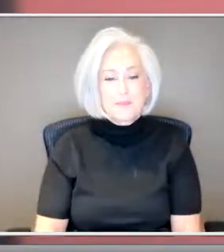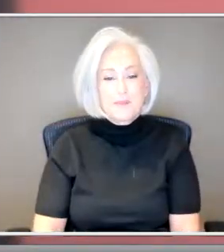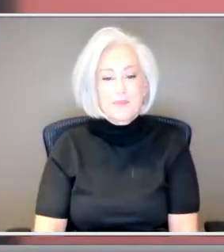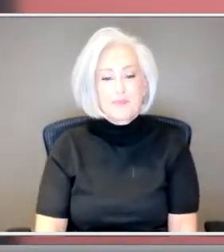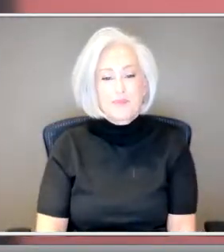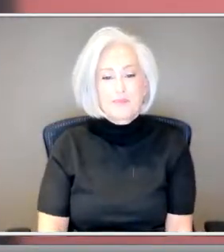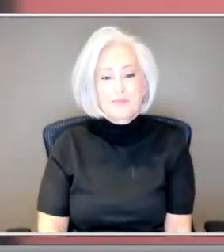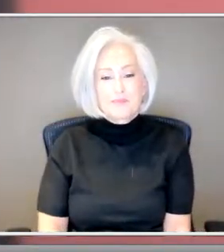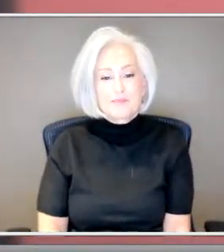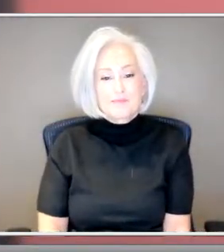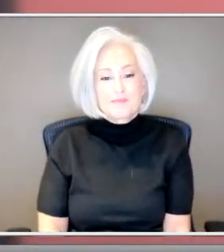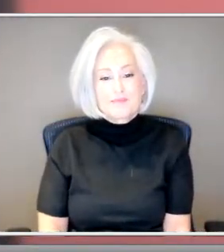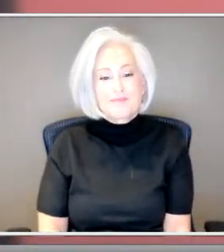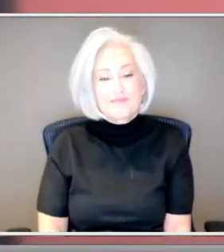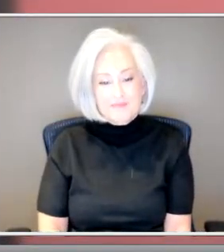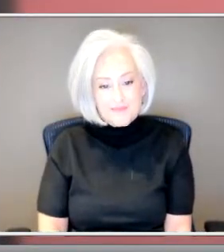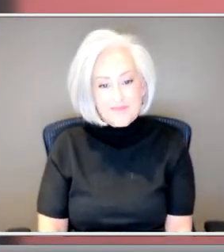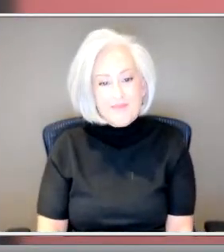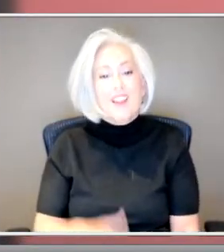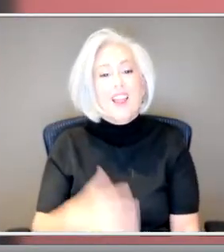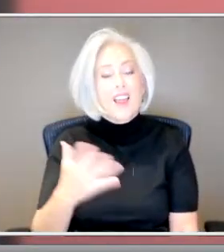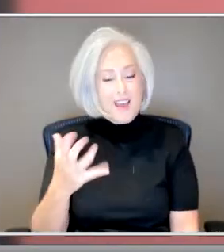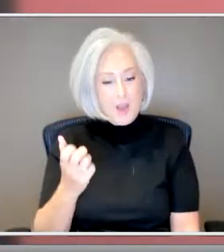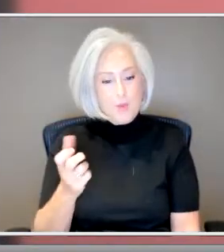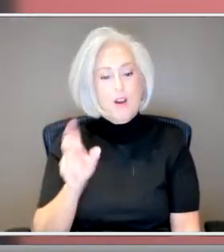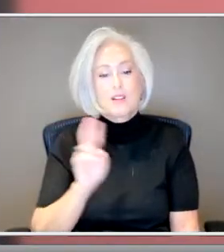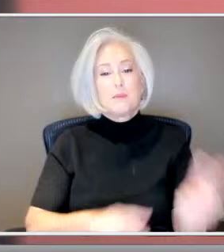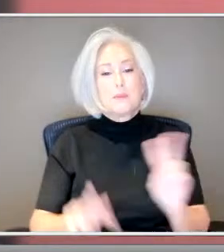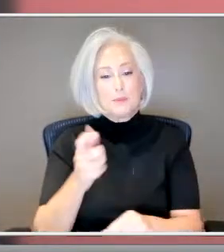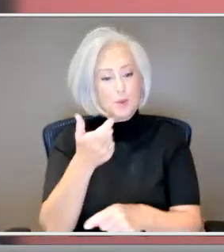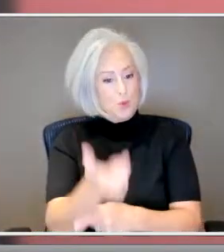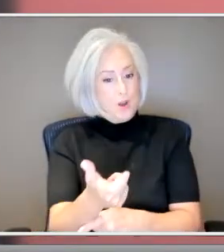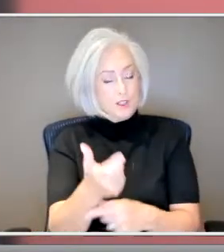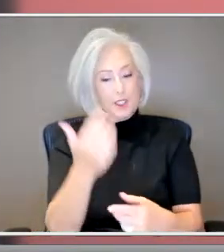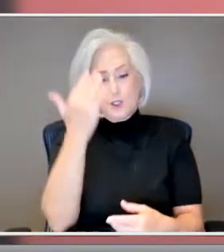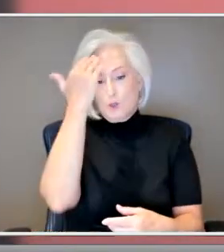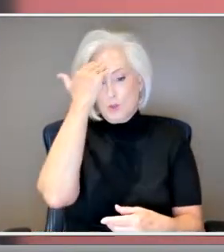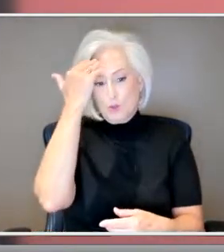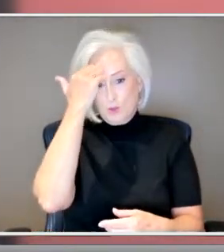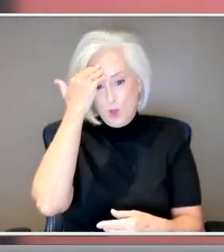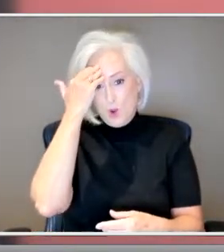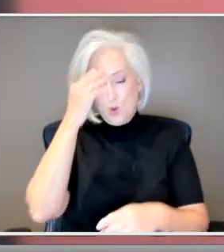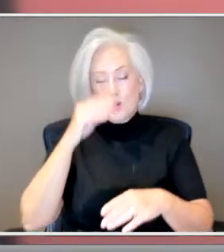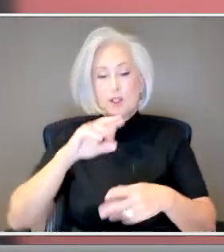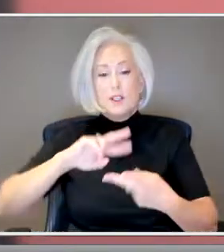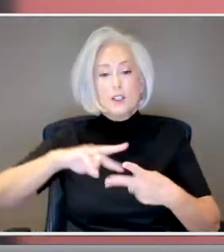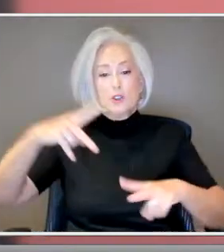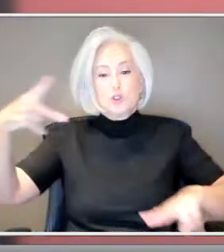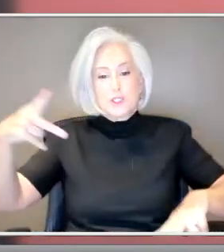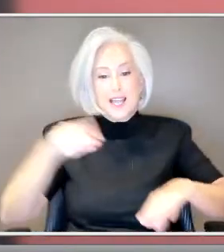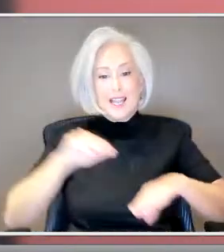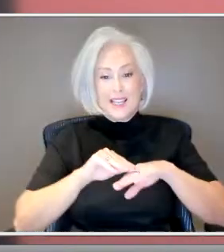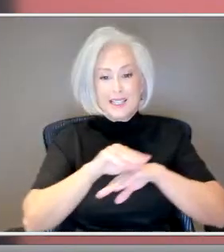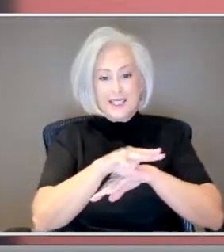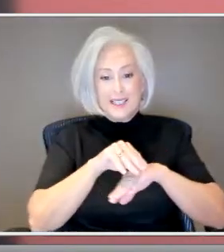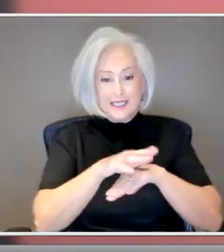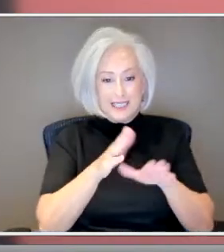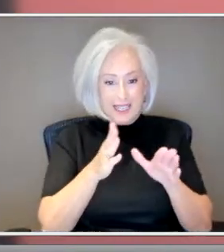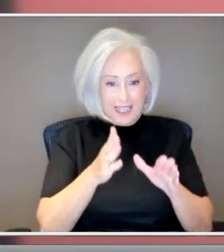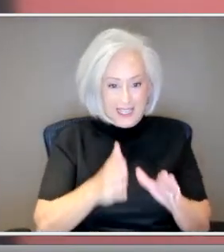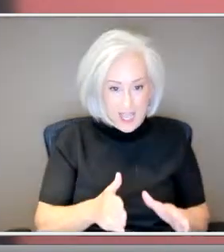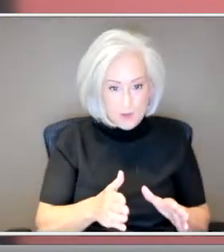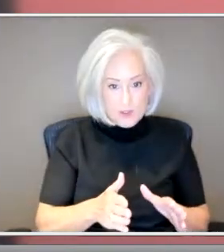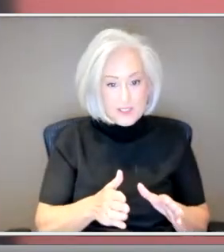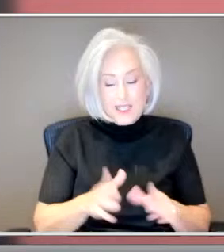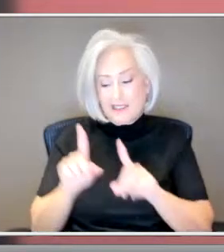like our viewers to understand that the genetic testing is, and counseling, which honestly in my mind is the more important part of the puzzle than the